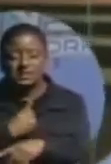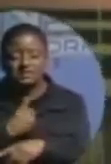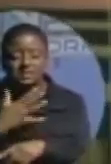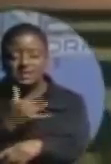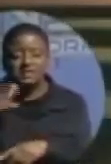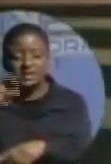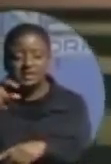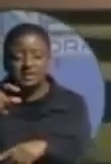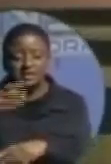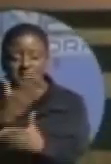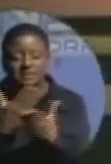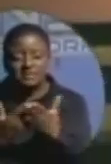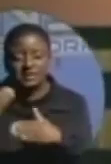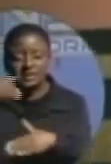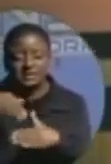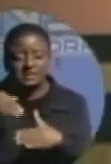inside.